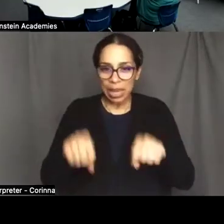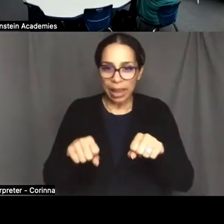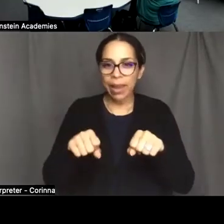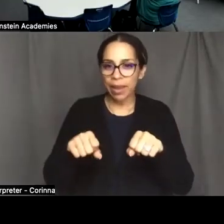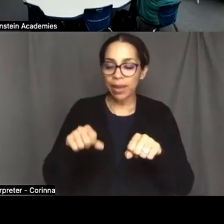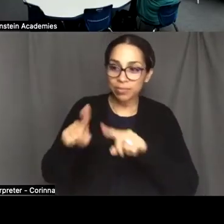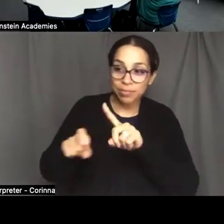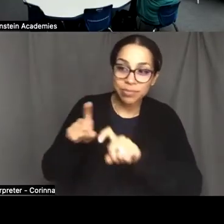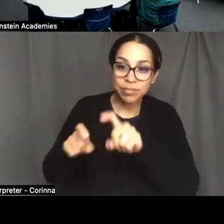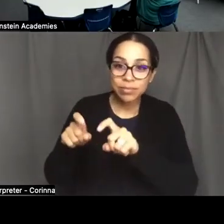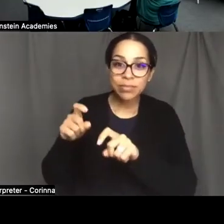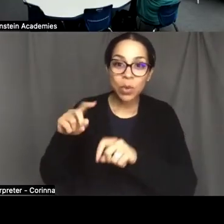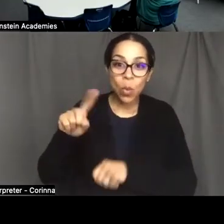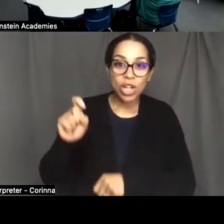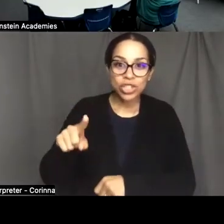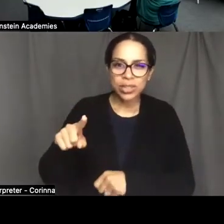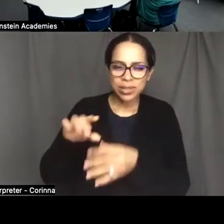kind of think about things and analyze.